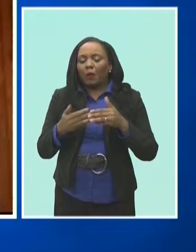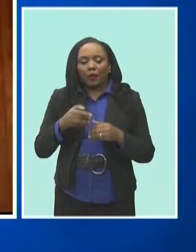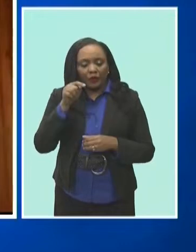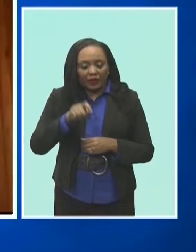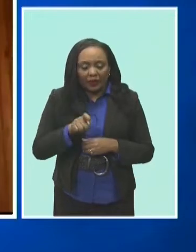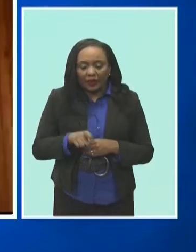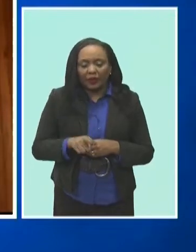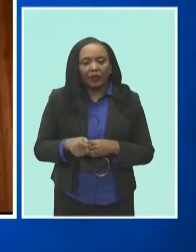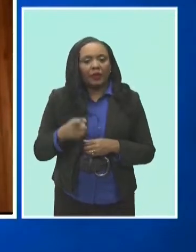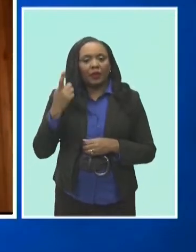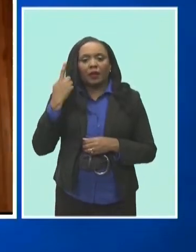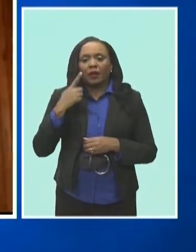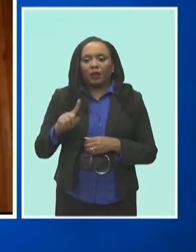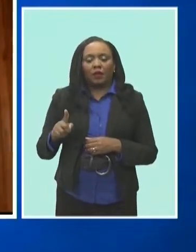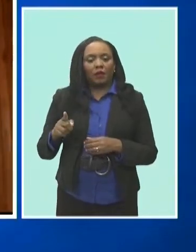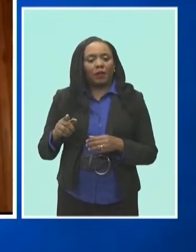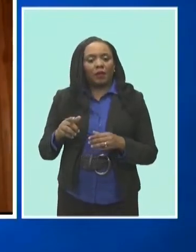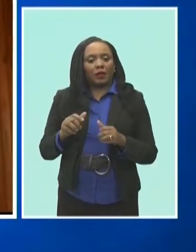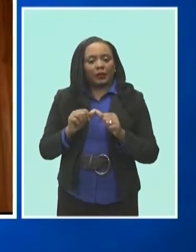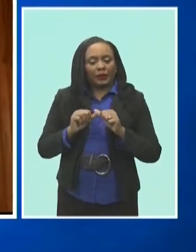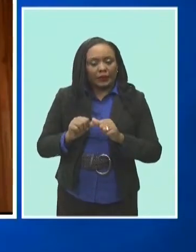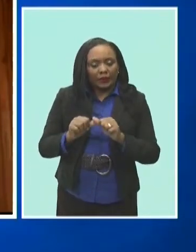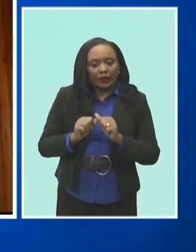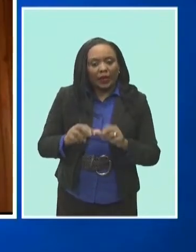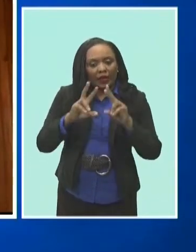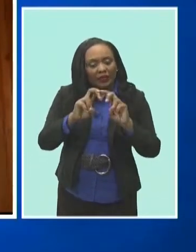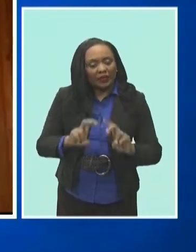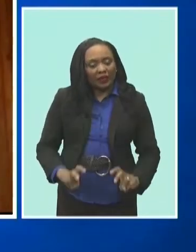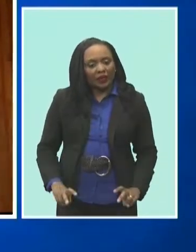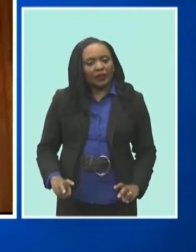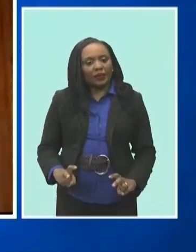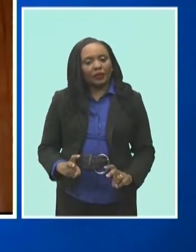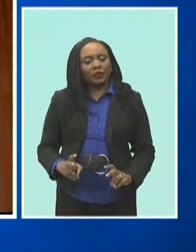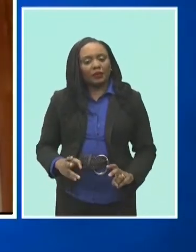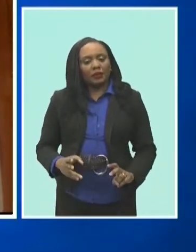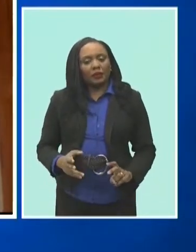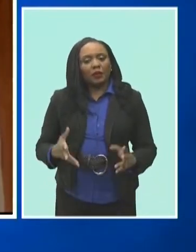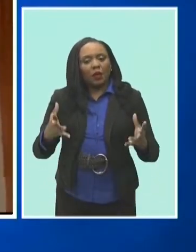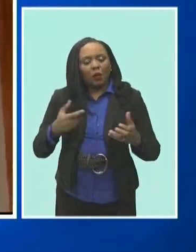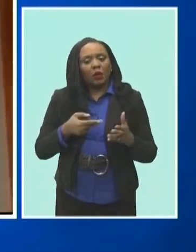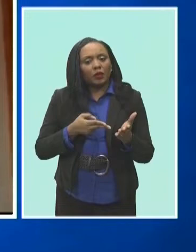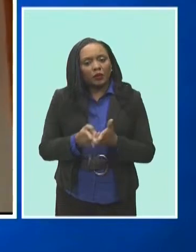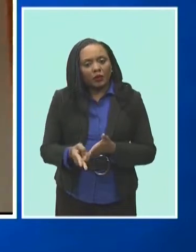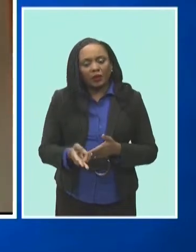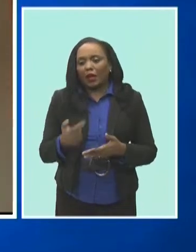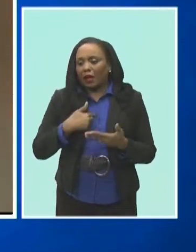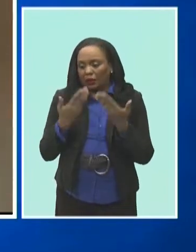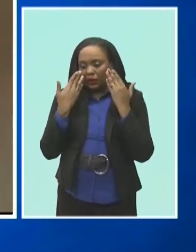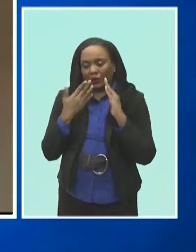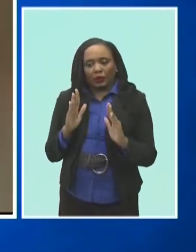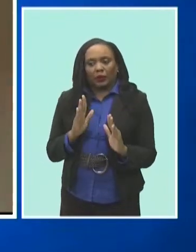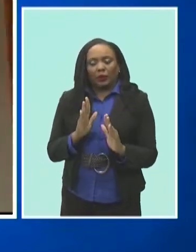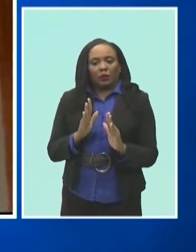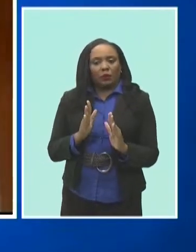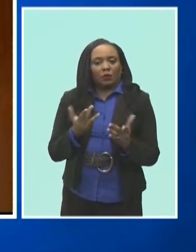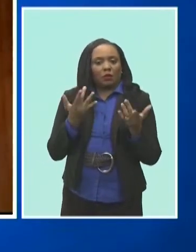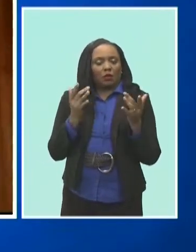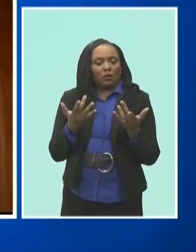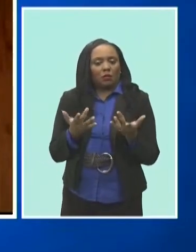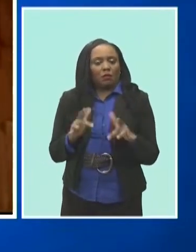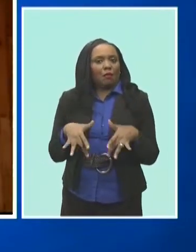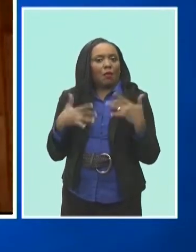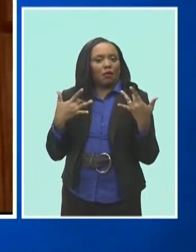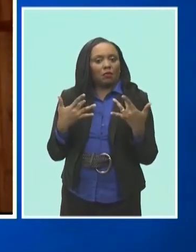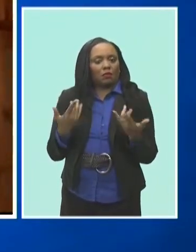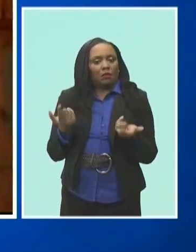the DPP to be able to conduct the investigation. I'm not privy to what is happening on a daily basis in regards to that.